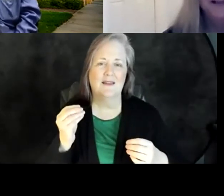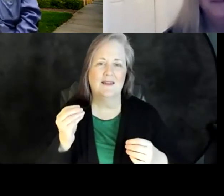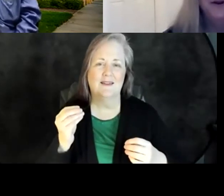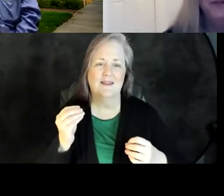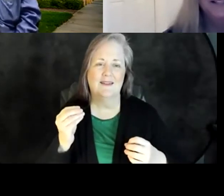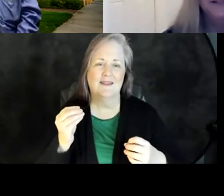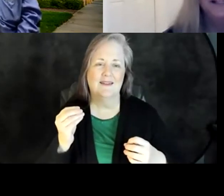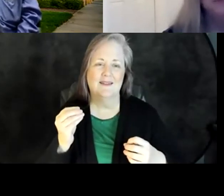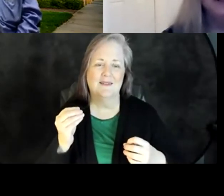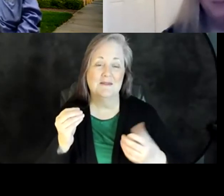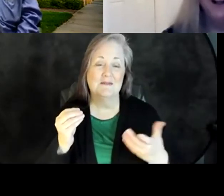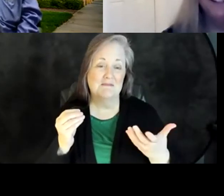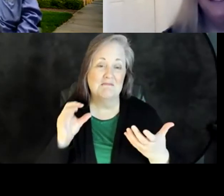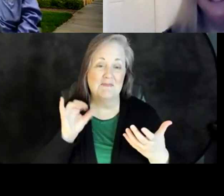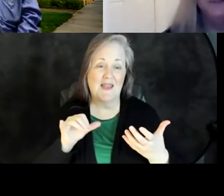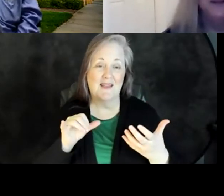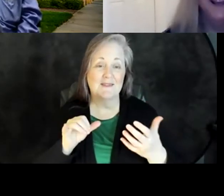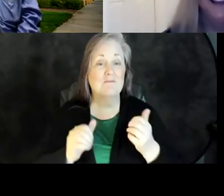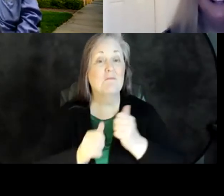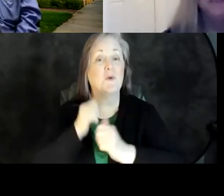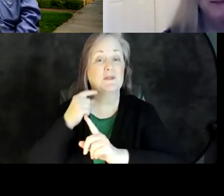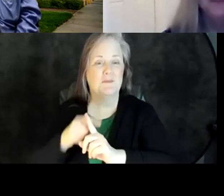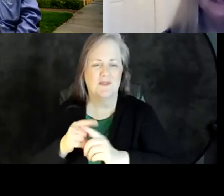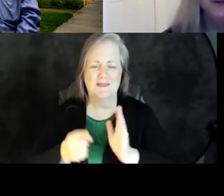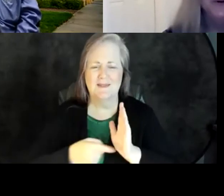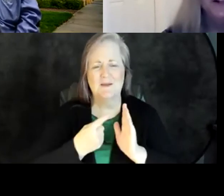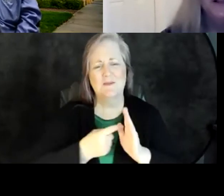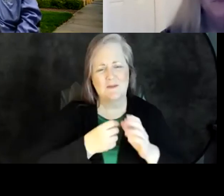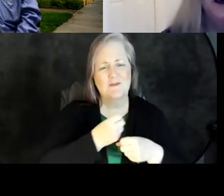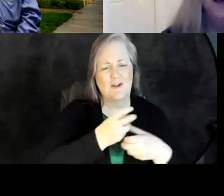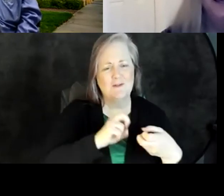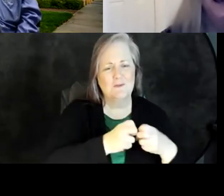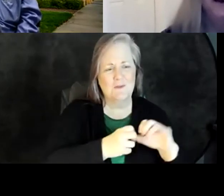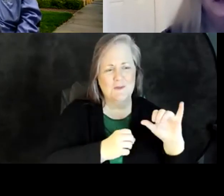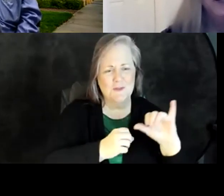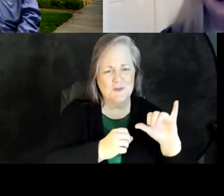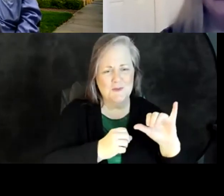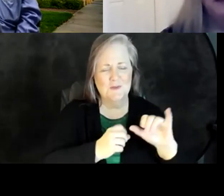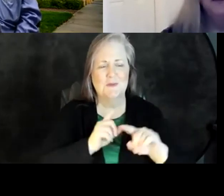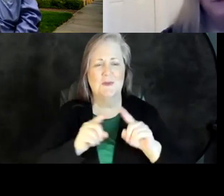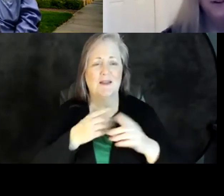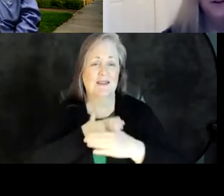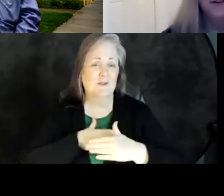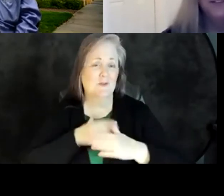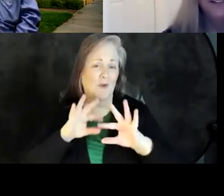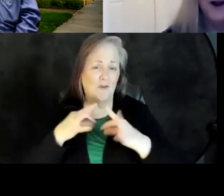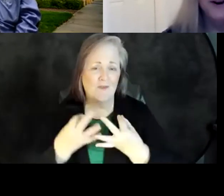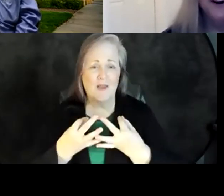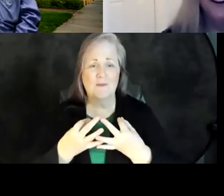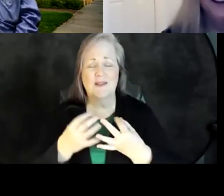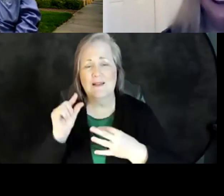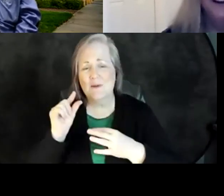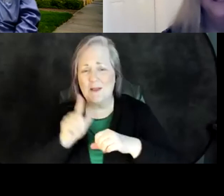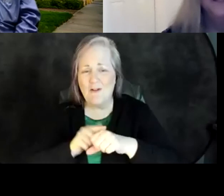I'd say, that's mostly positive. Sometimes that can cause problems too, but enjoy your family for a little